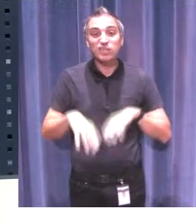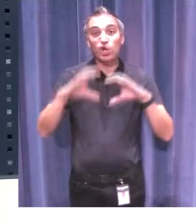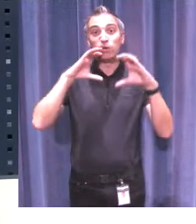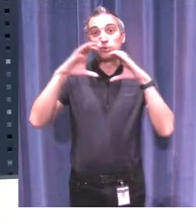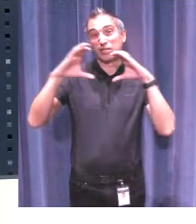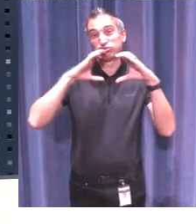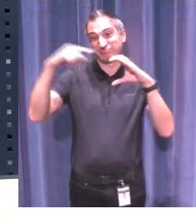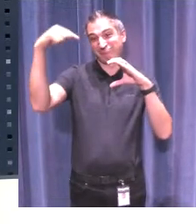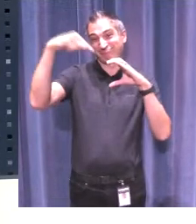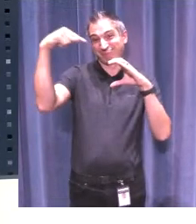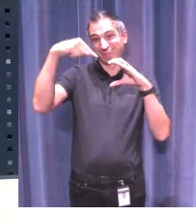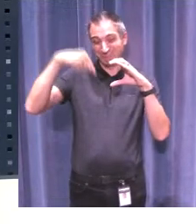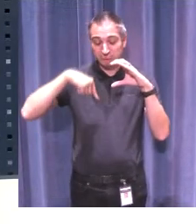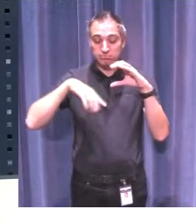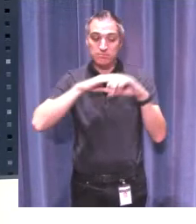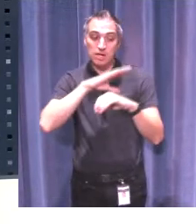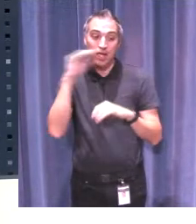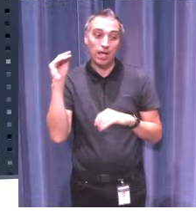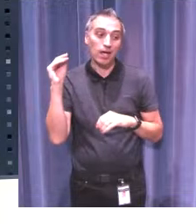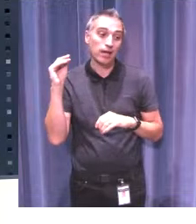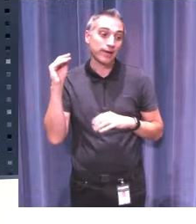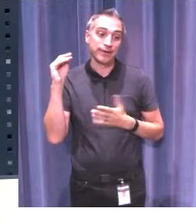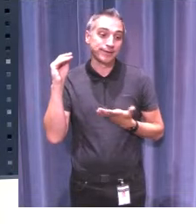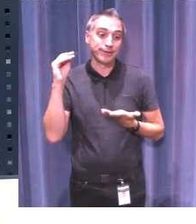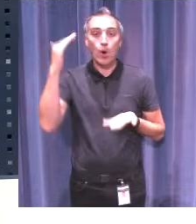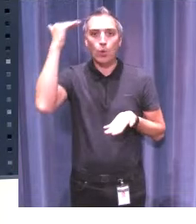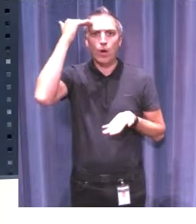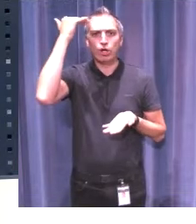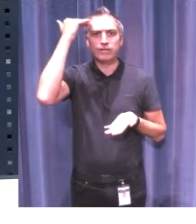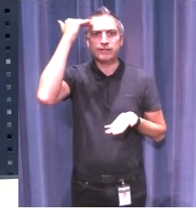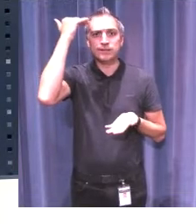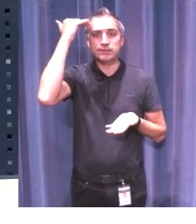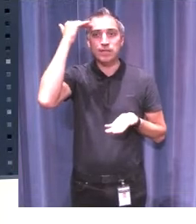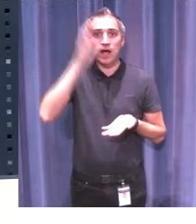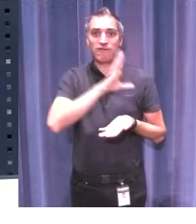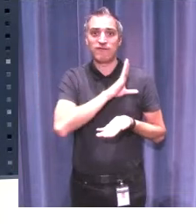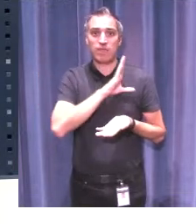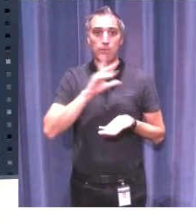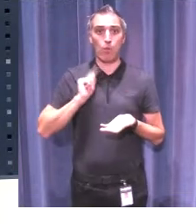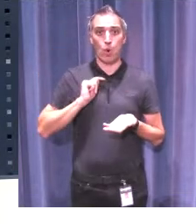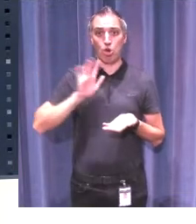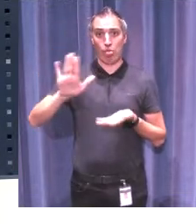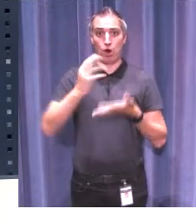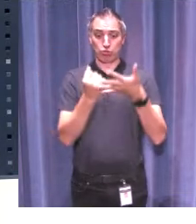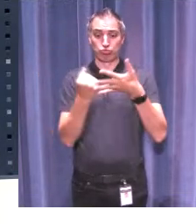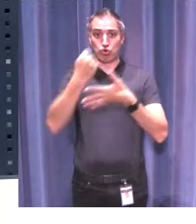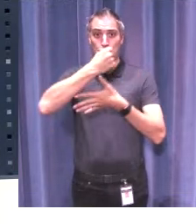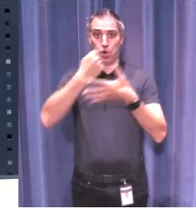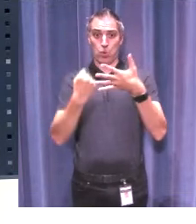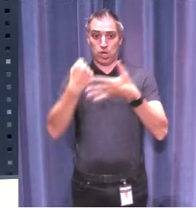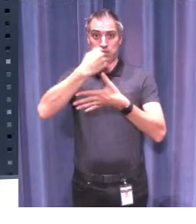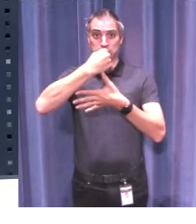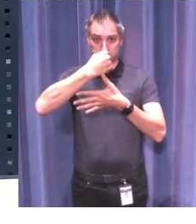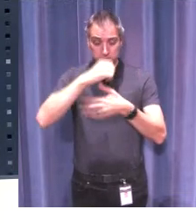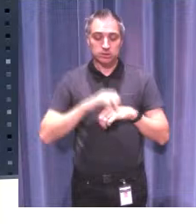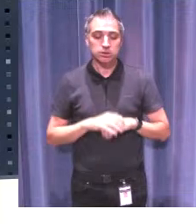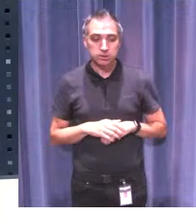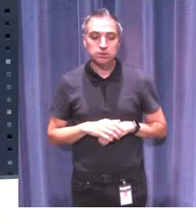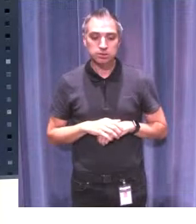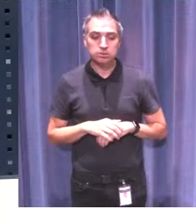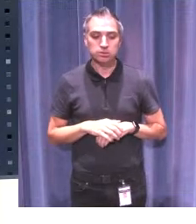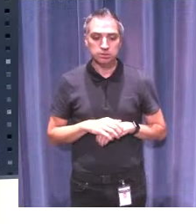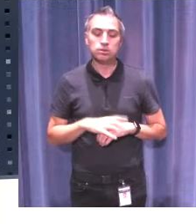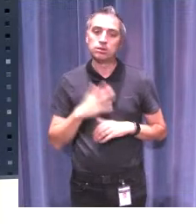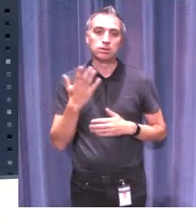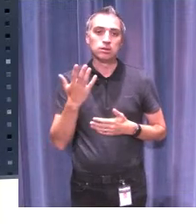Communication and an awareness of the board's priorities and what the